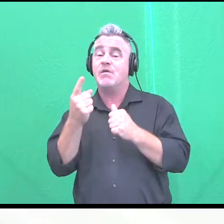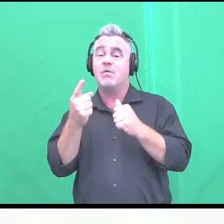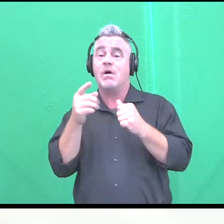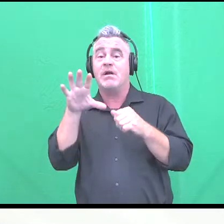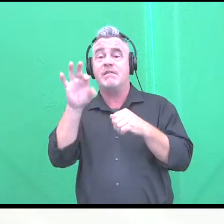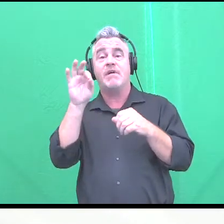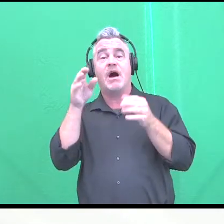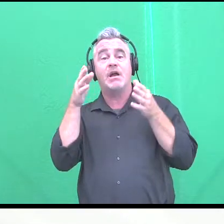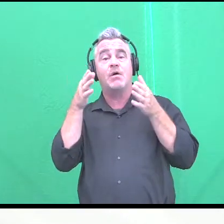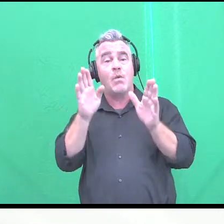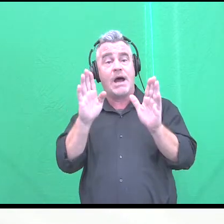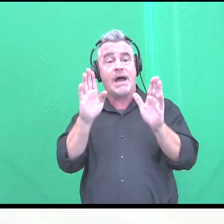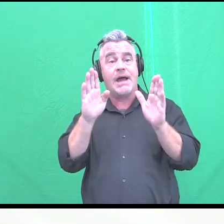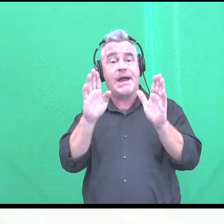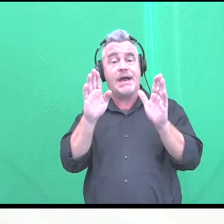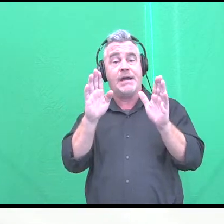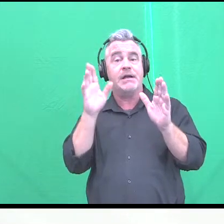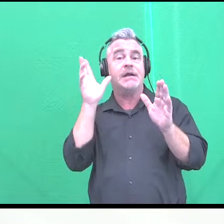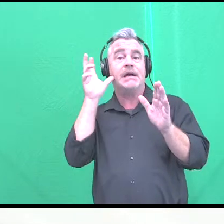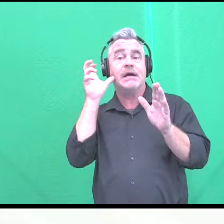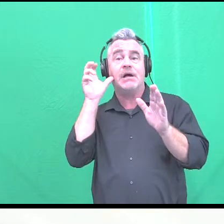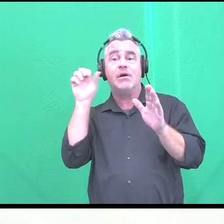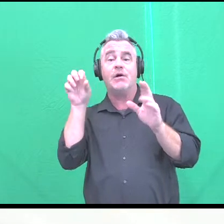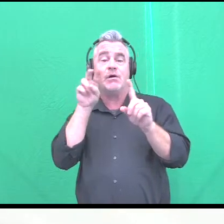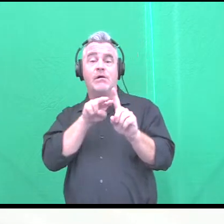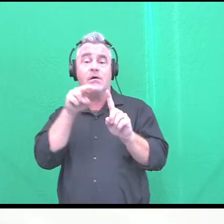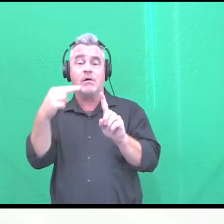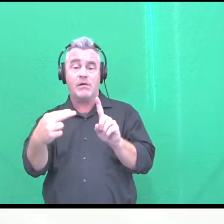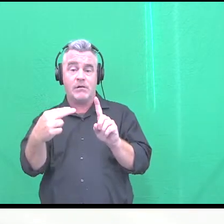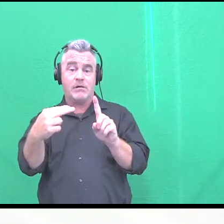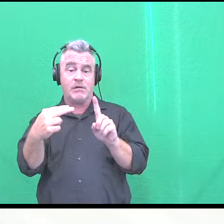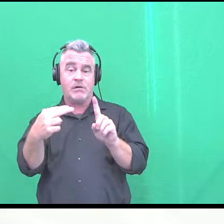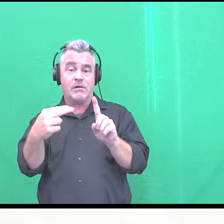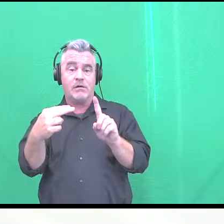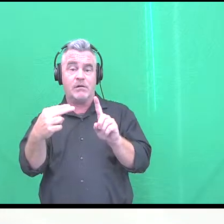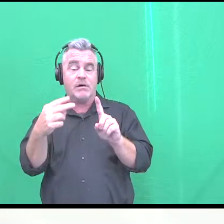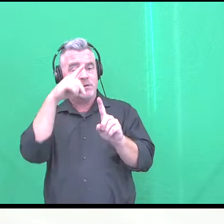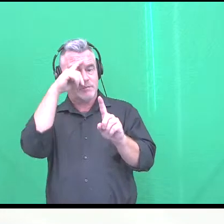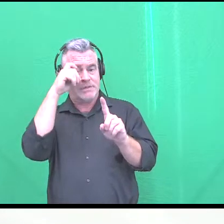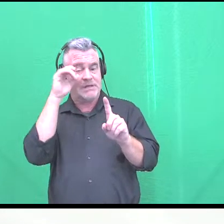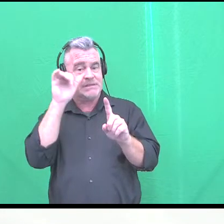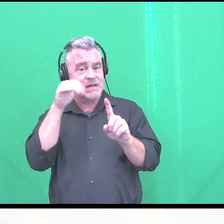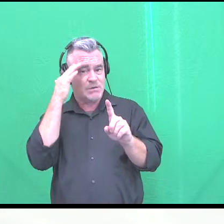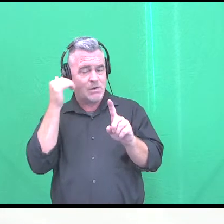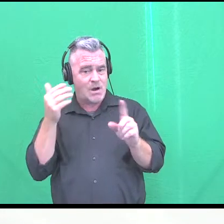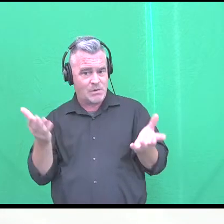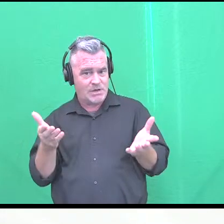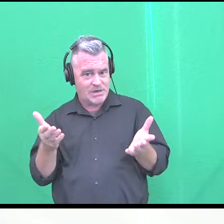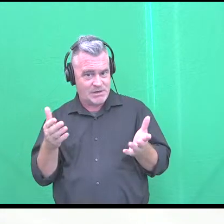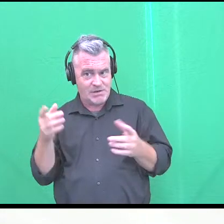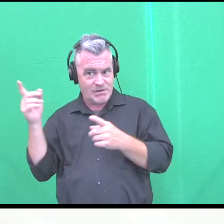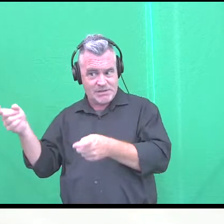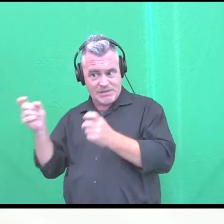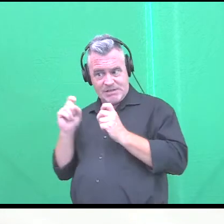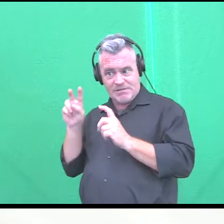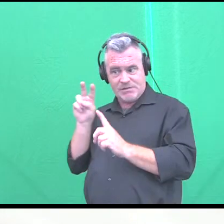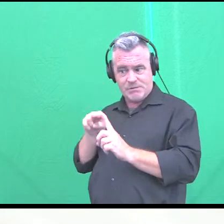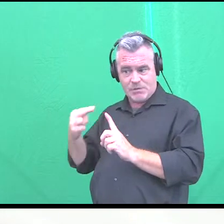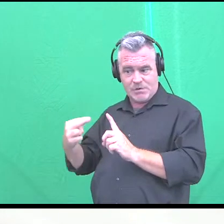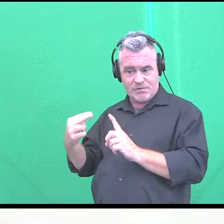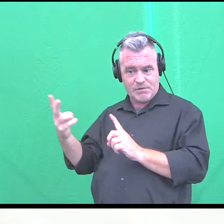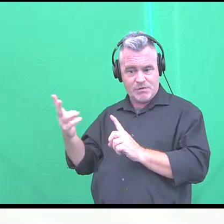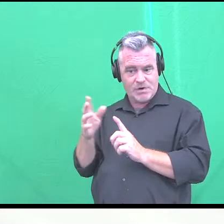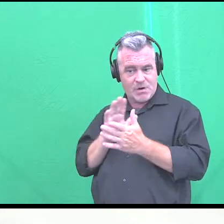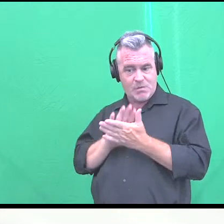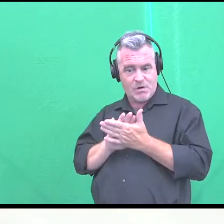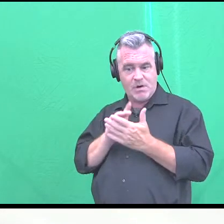to hear the other point of view, because that's why you're here tonight, is to give us your point of view. And I would assure you